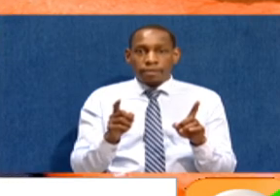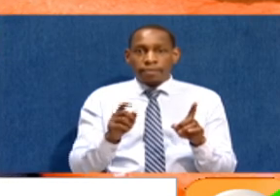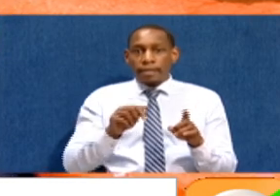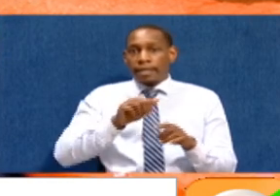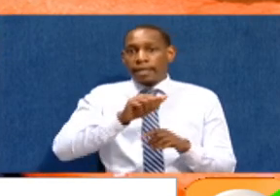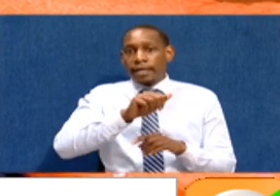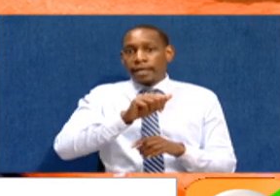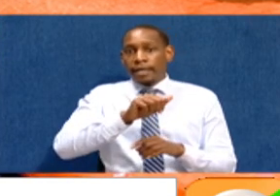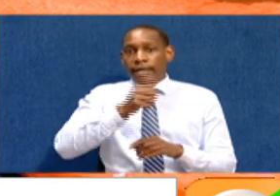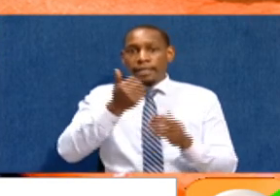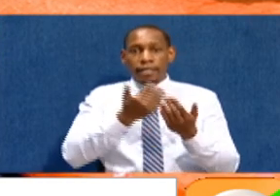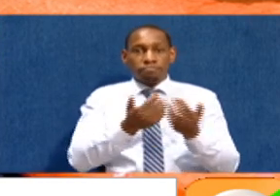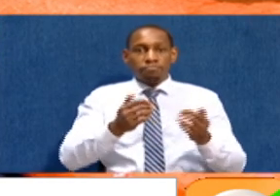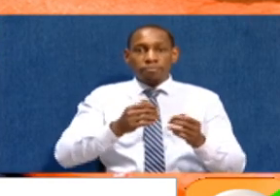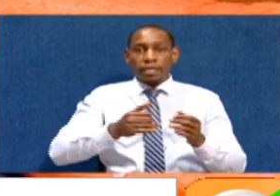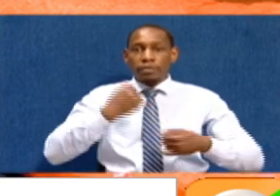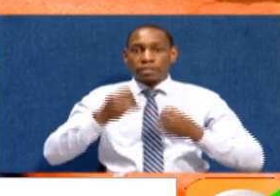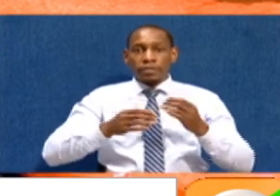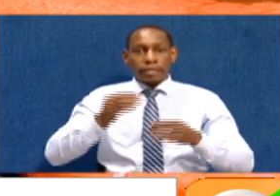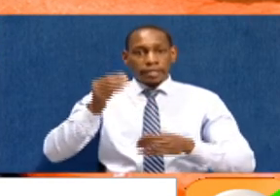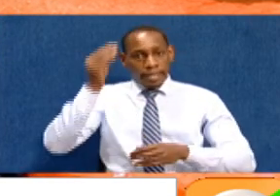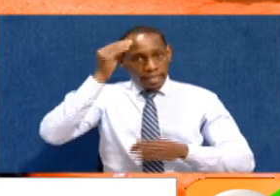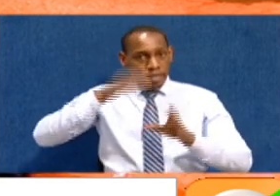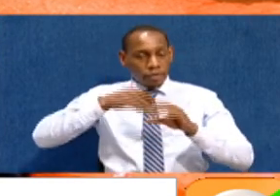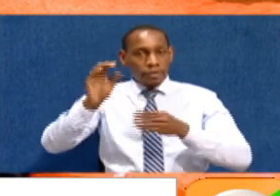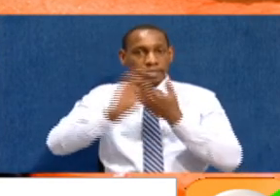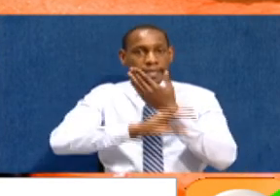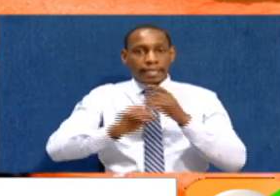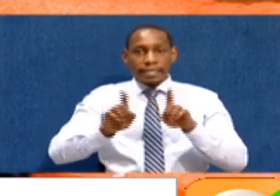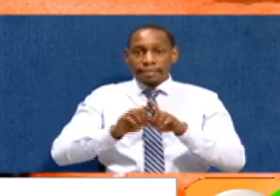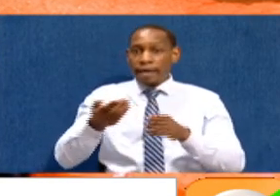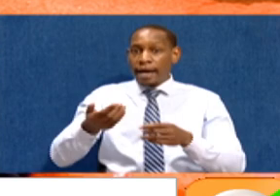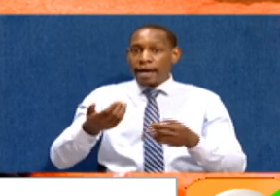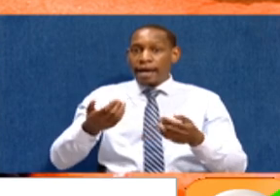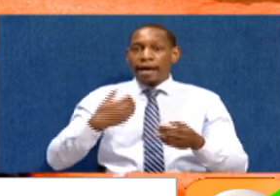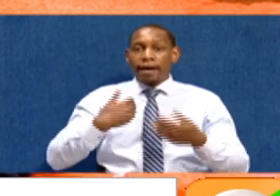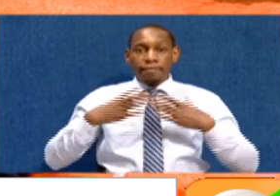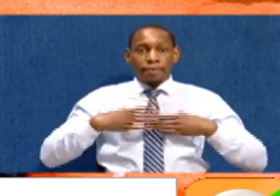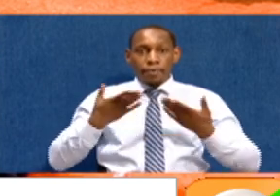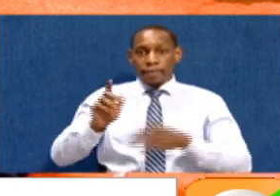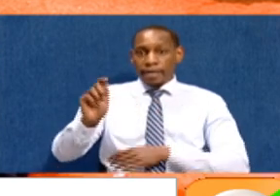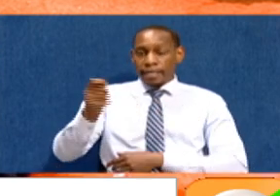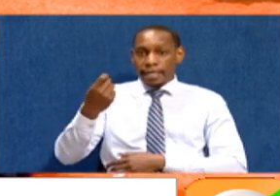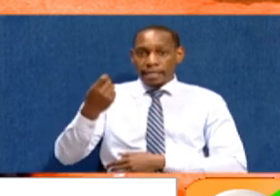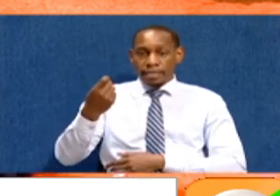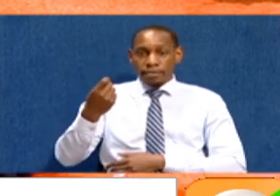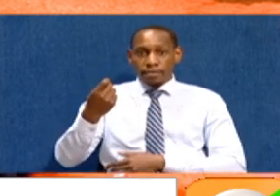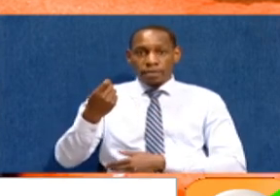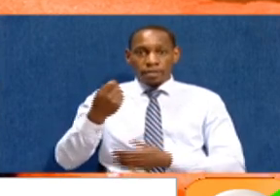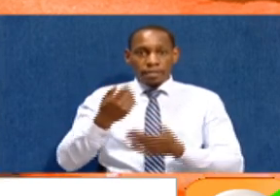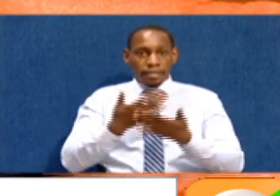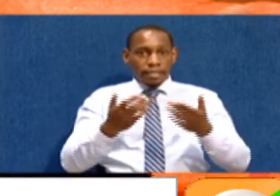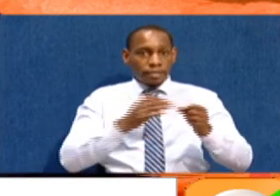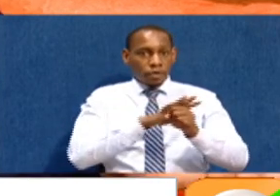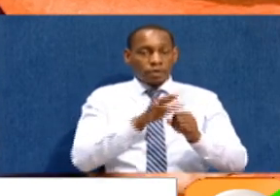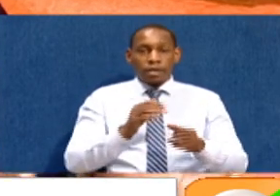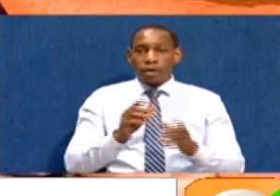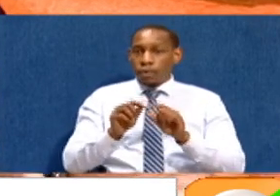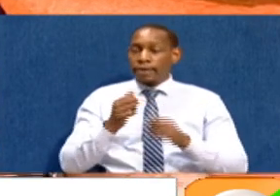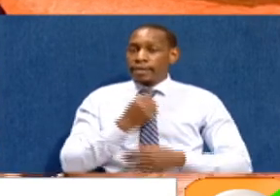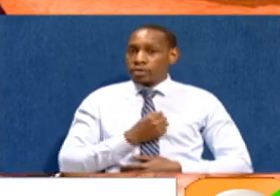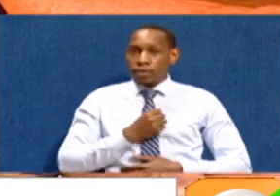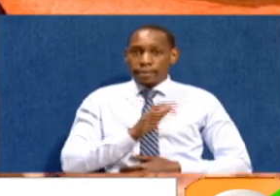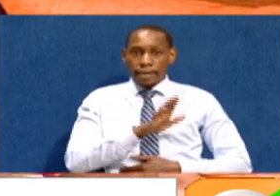education overseas. That we have people in this country, and thanks to COVID-19, and I'm sorry, I